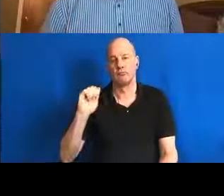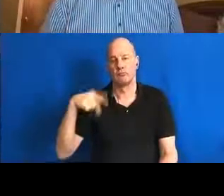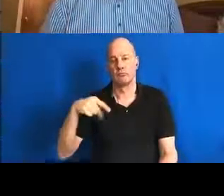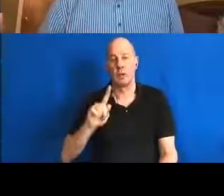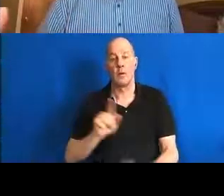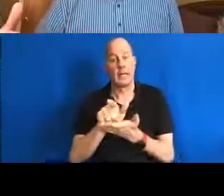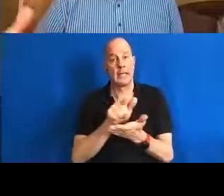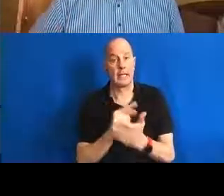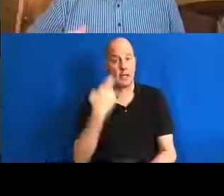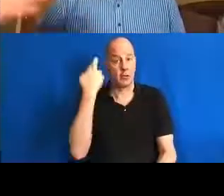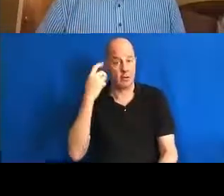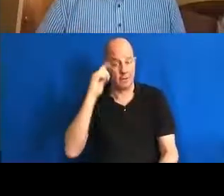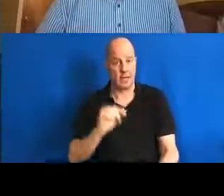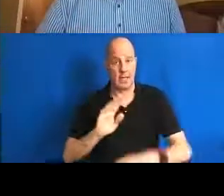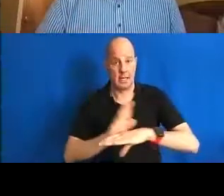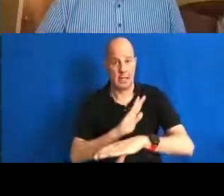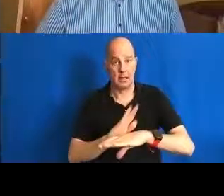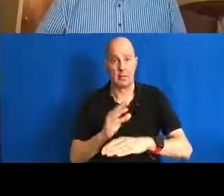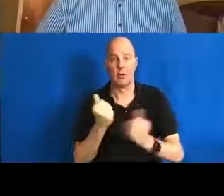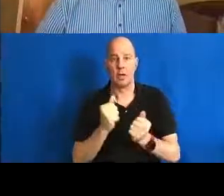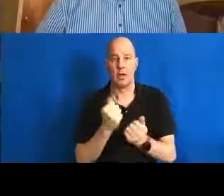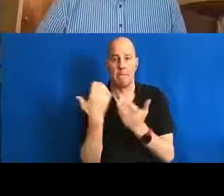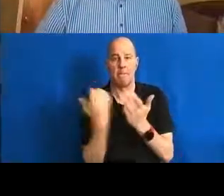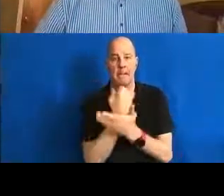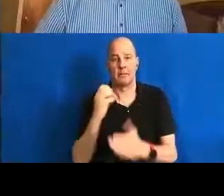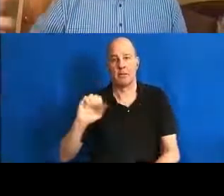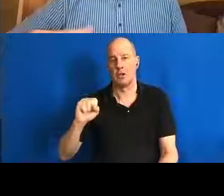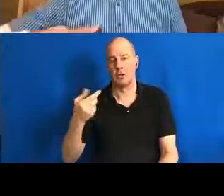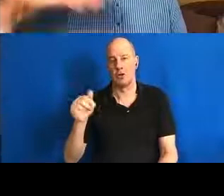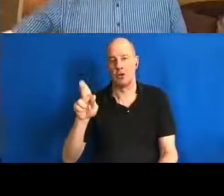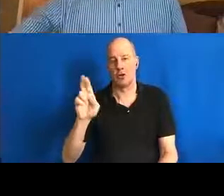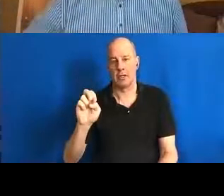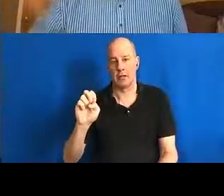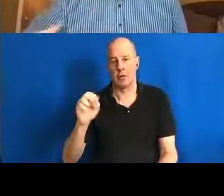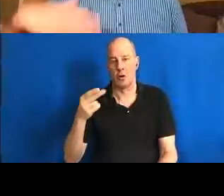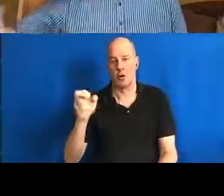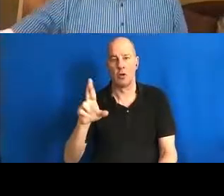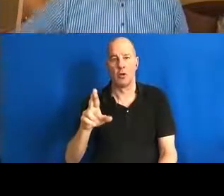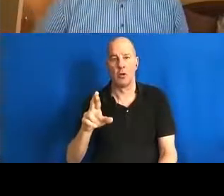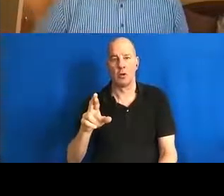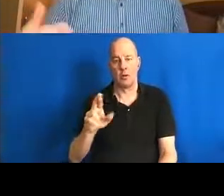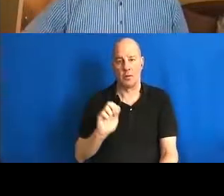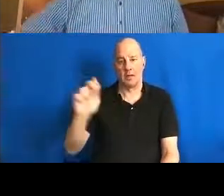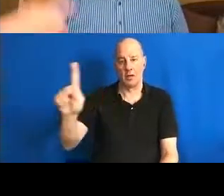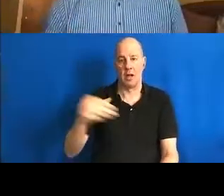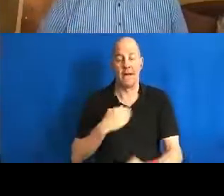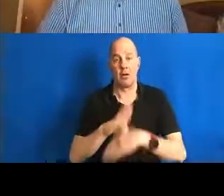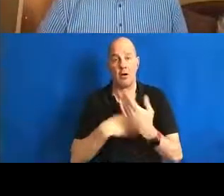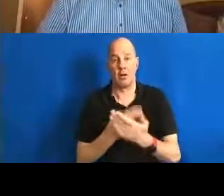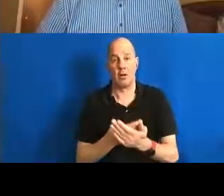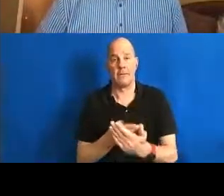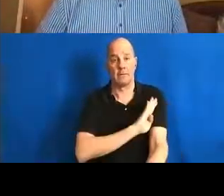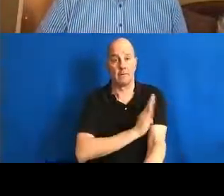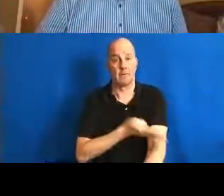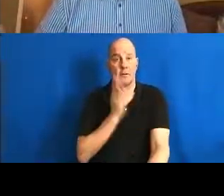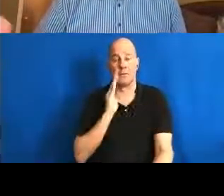purpose of that corporation is to maximize shareholder return, so to try to use all of the power of the corporation to make the most